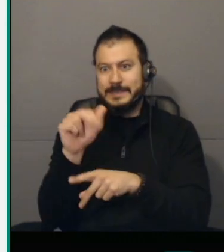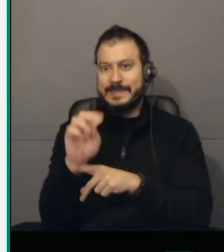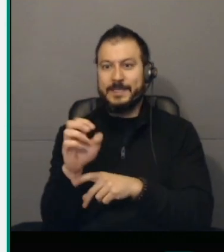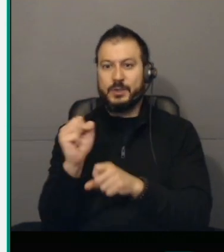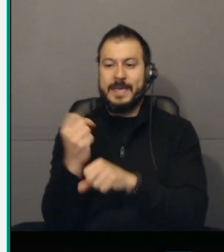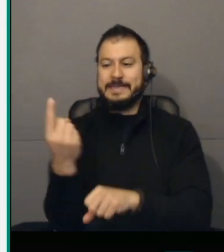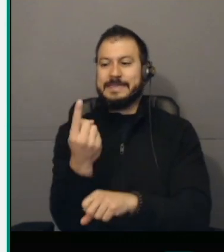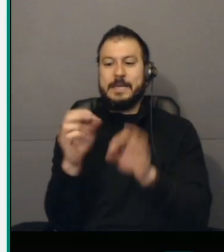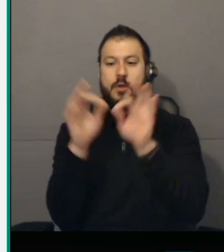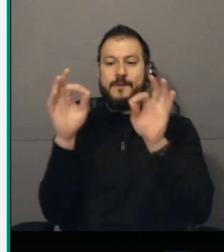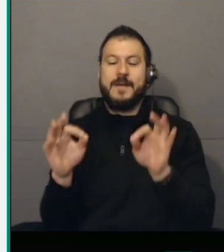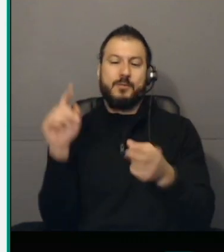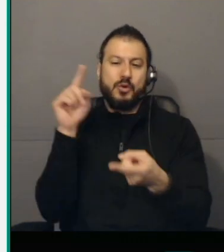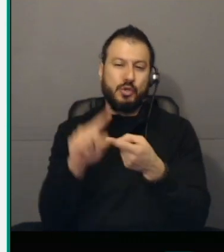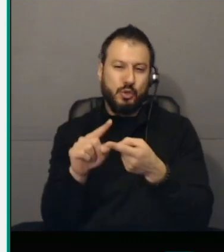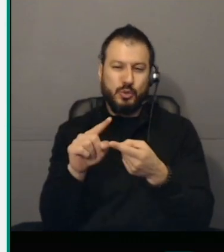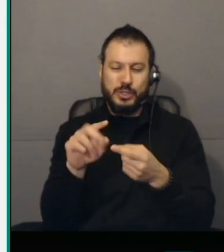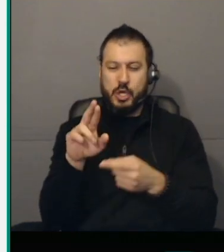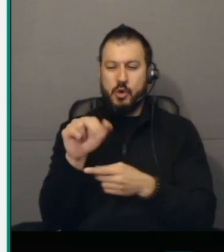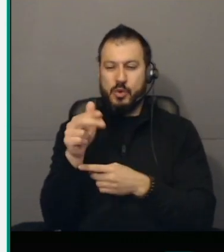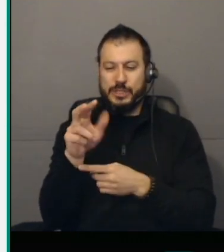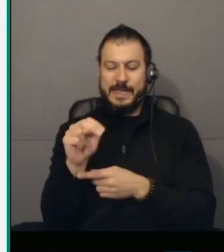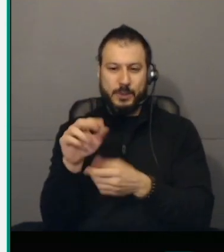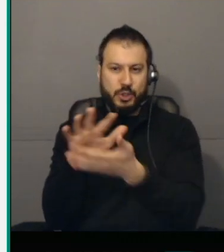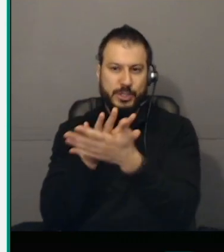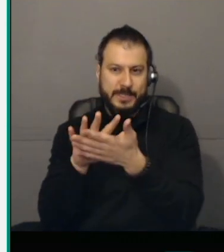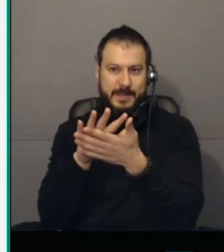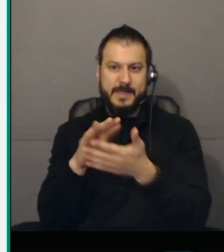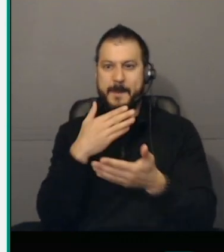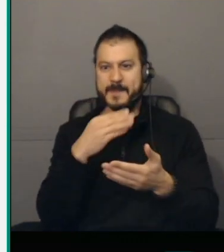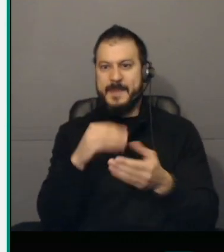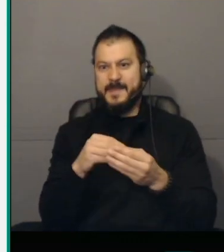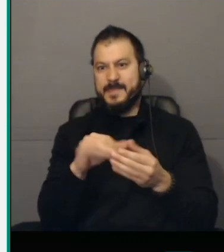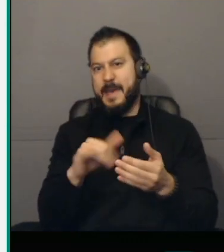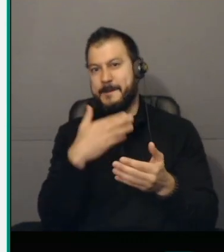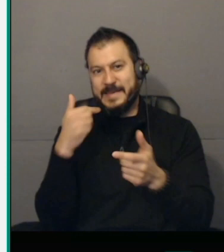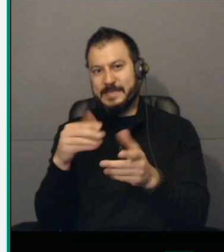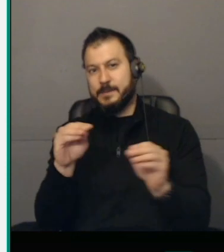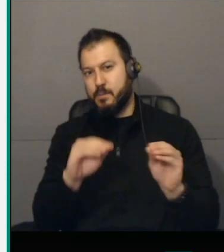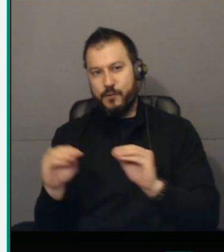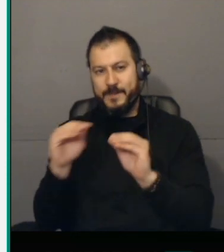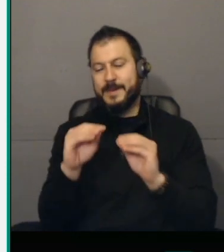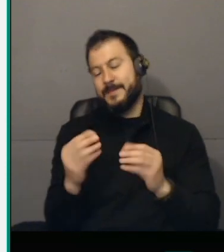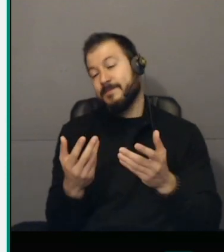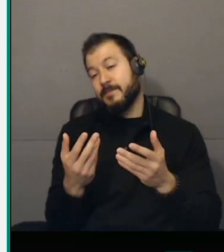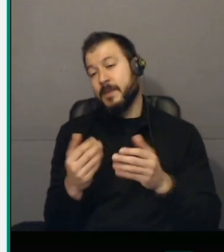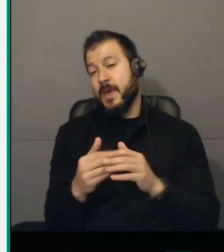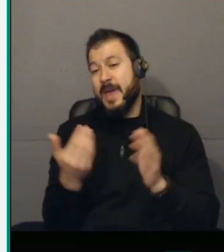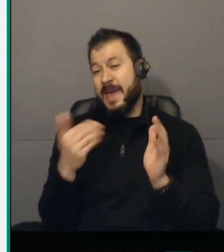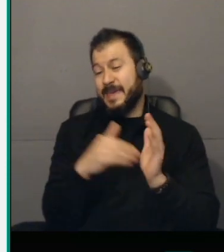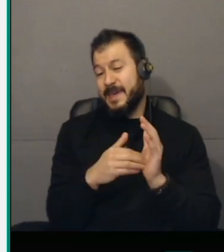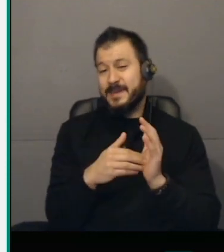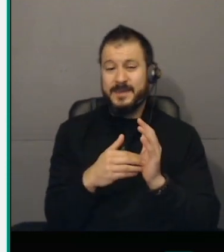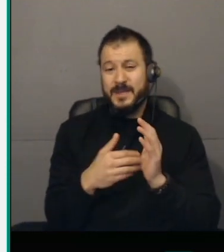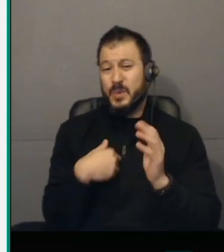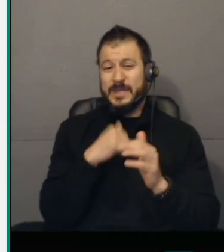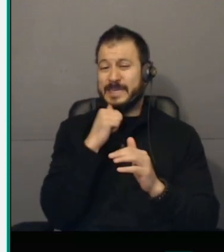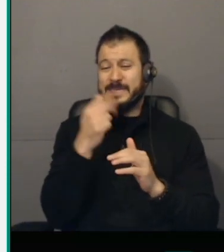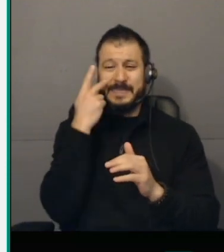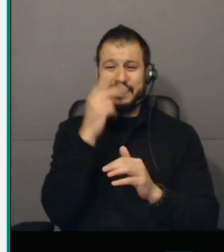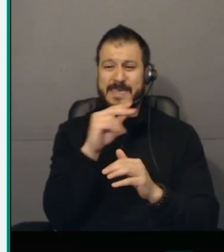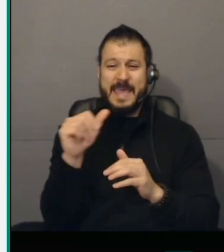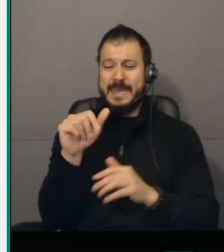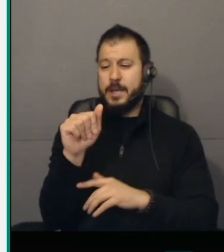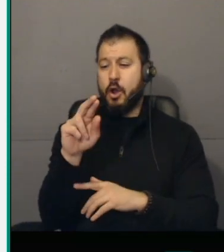is you'll get a single frame of reduced resolution in an area of fast movement. Again, in practice, we didn't see